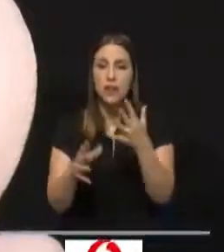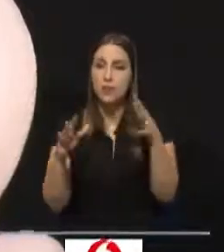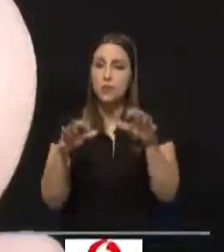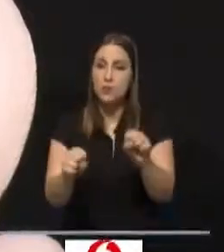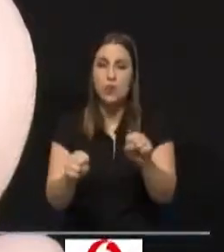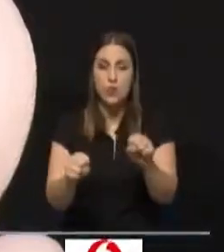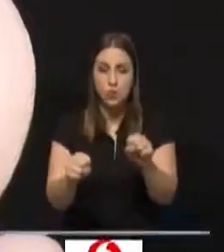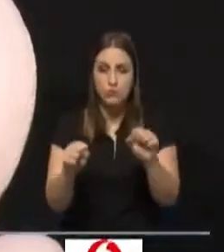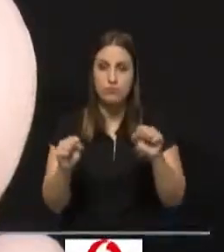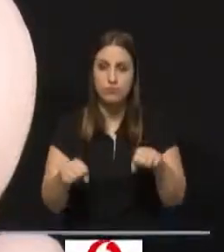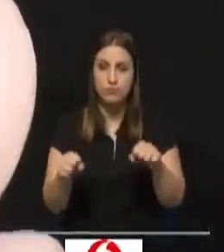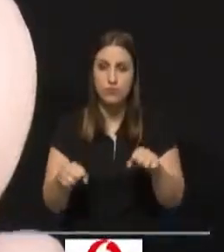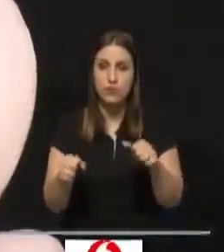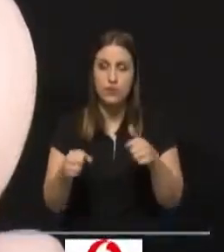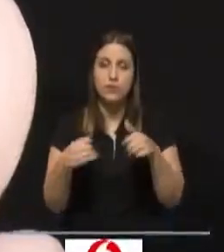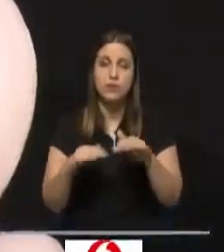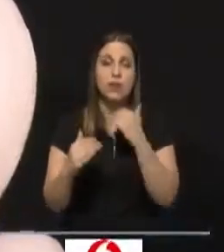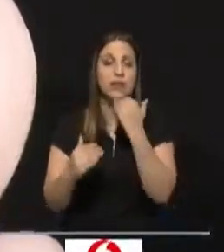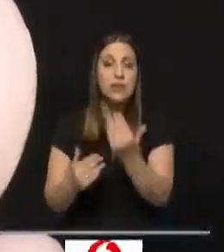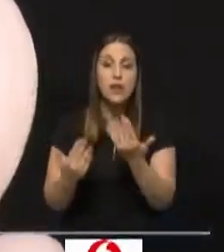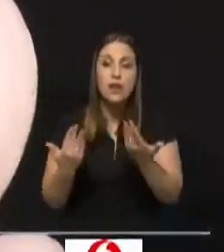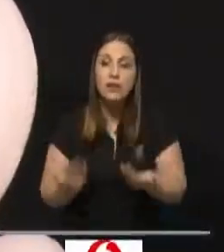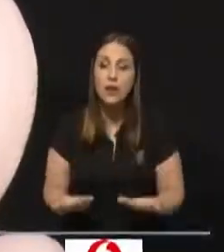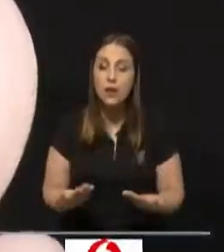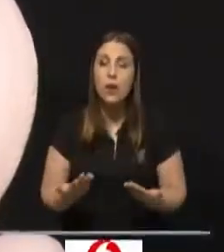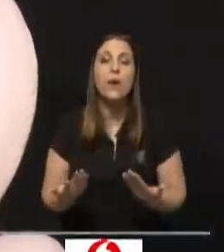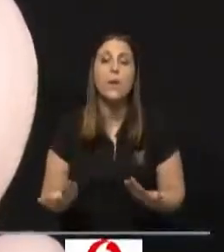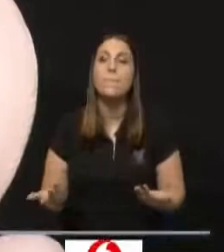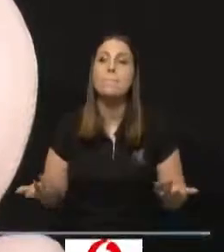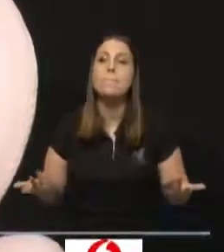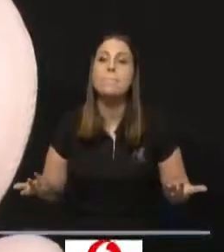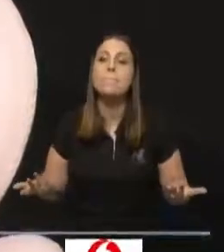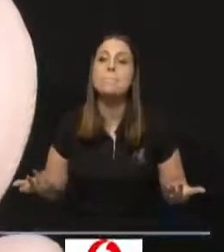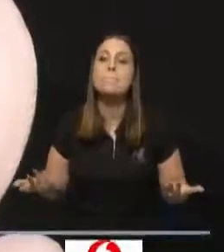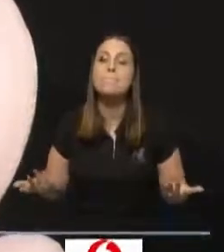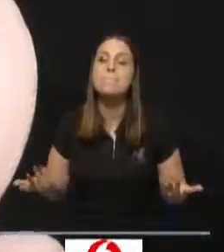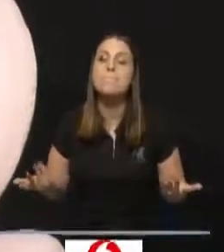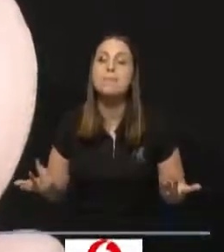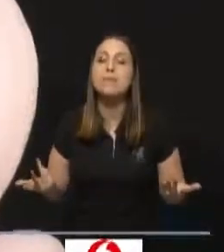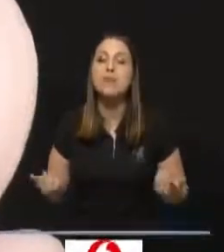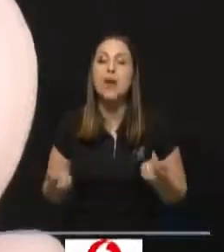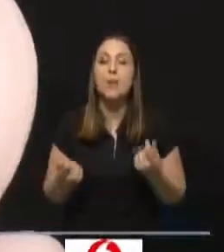a sector that's always known how to attract talent, but at the moment